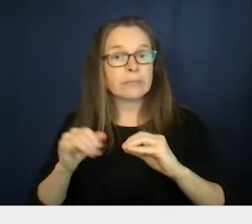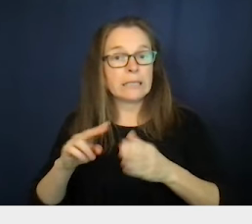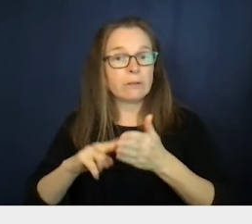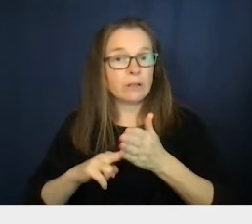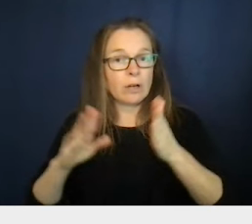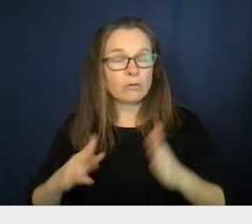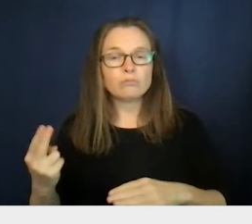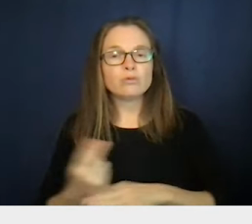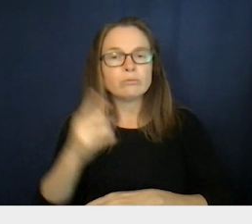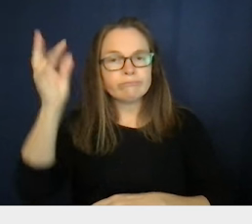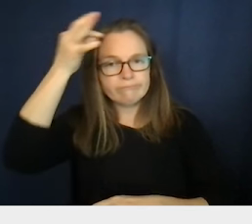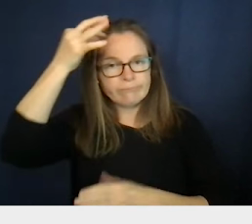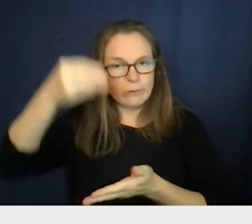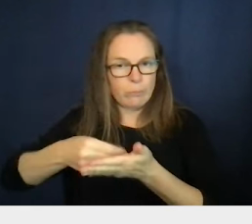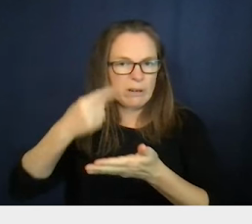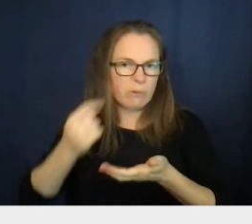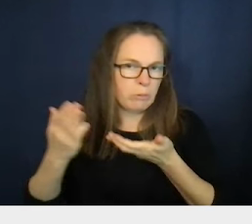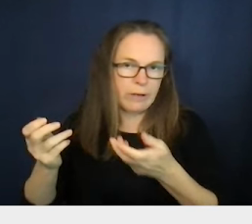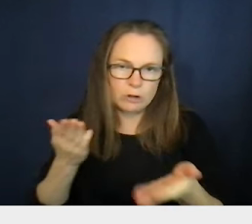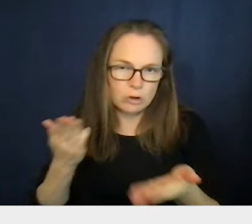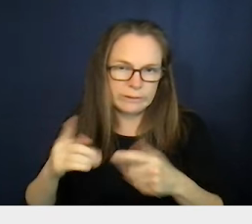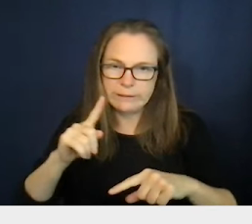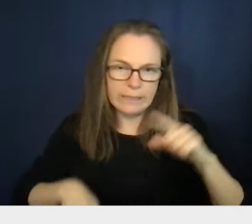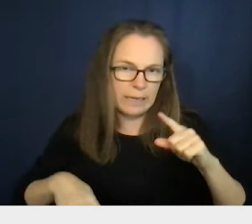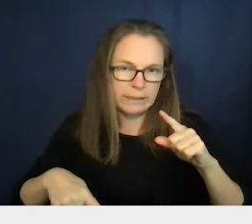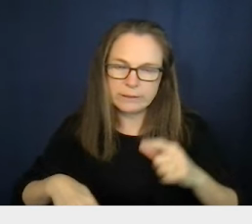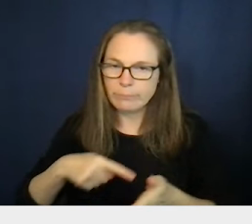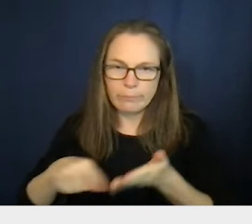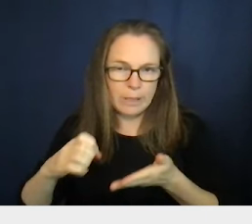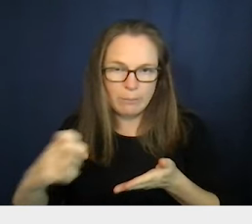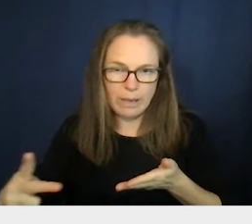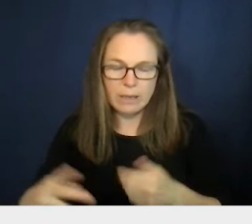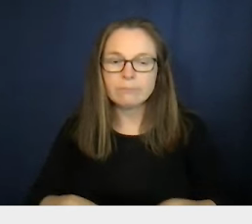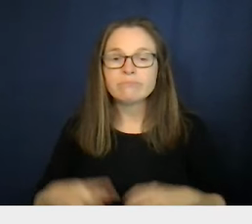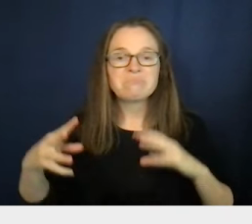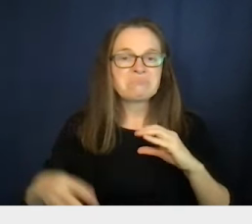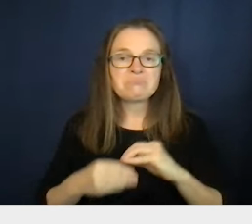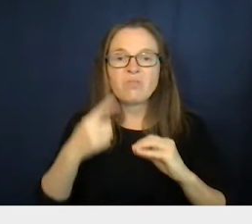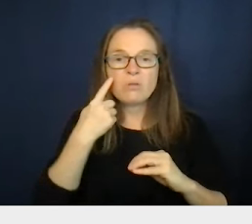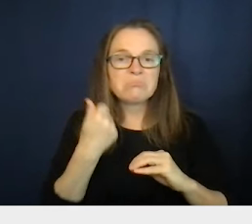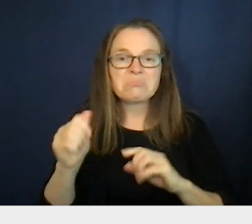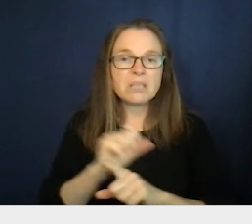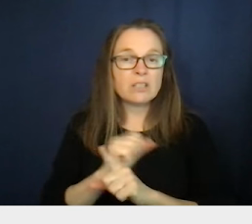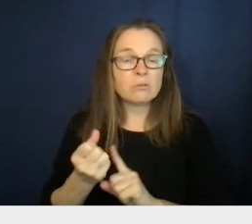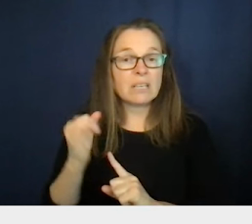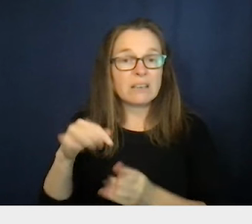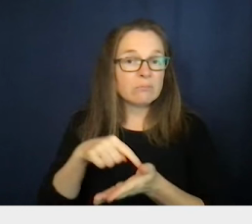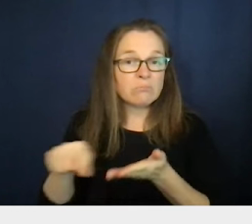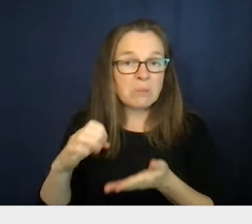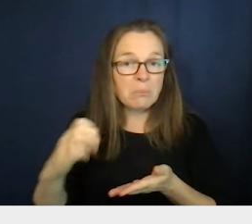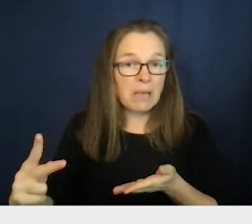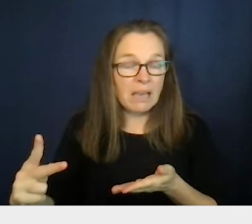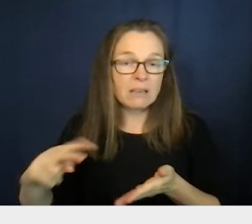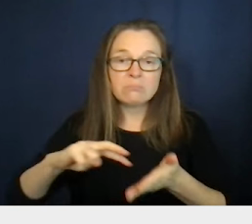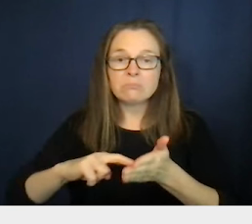where the contractor used federal funds to provide the service, subsidy in any situation where reimbursement would